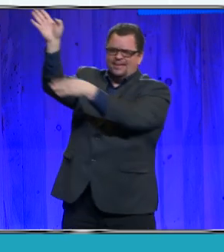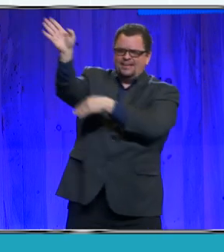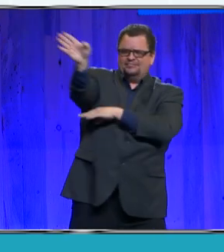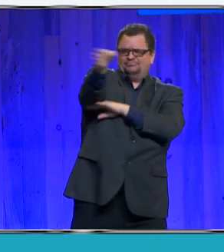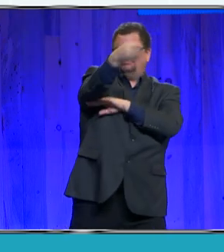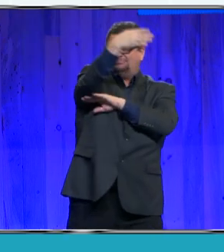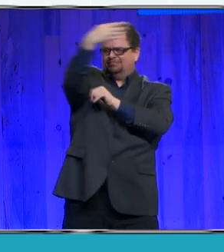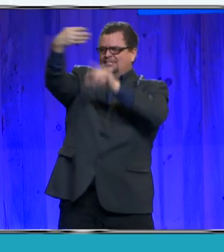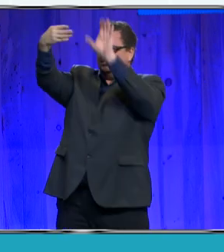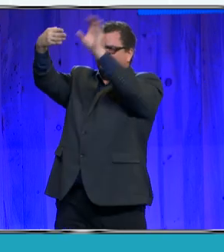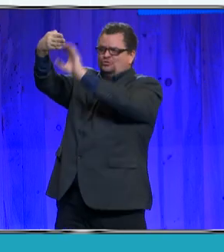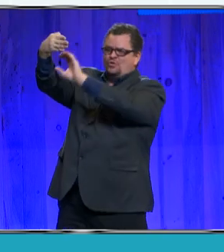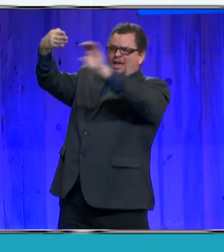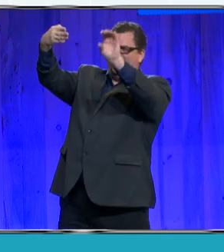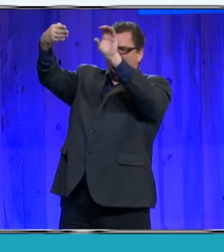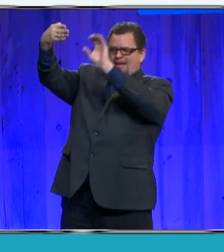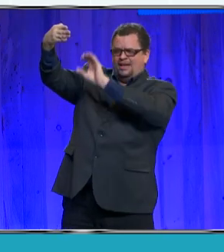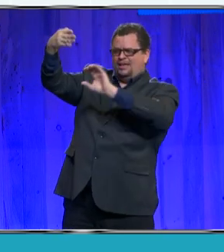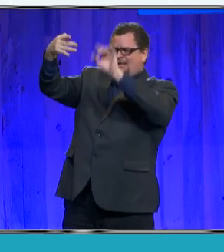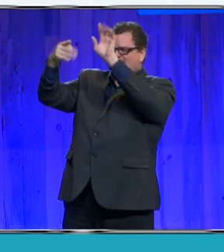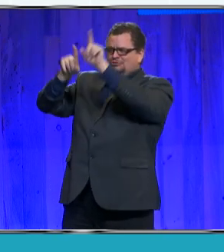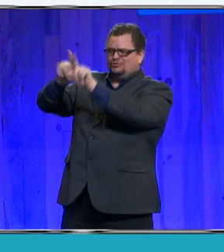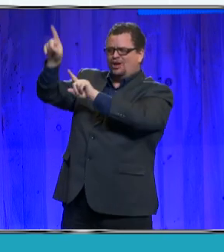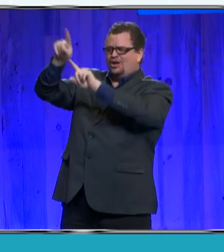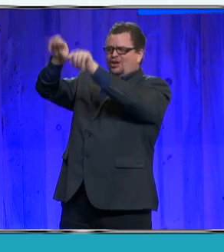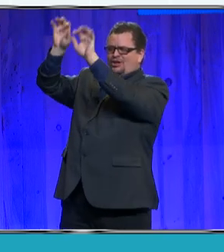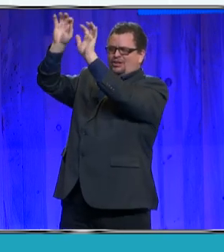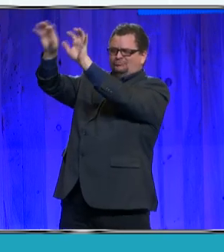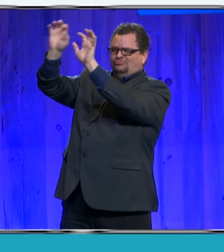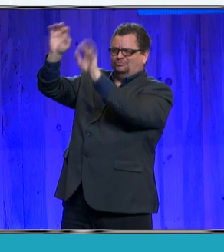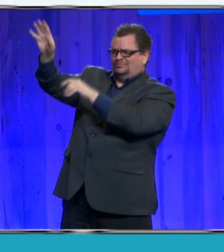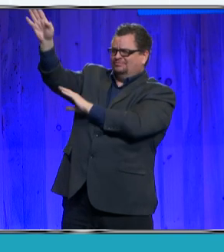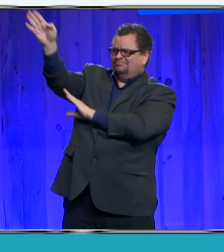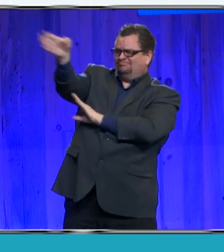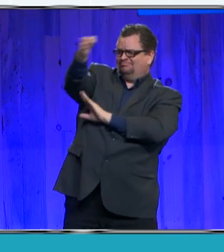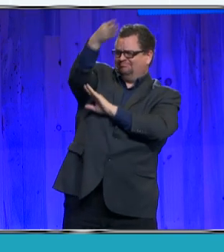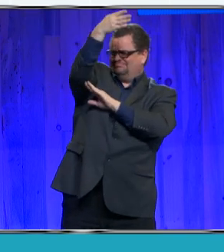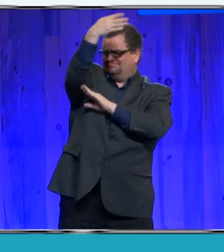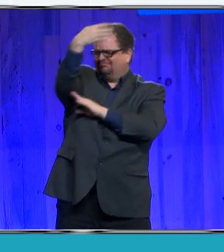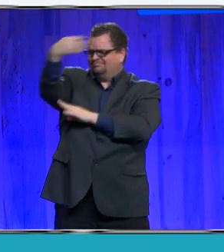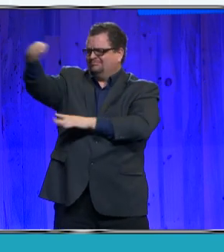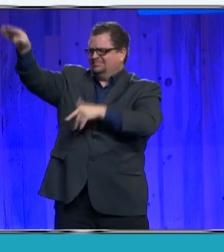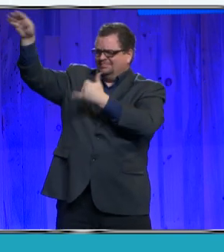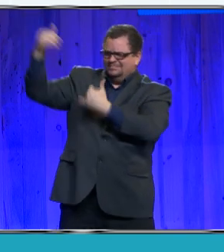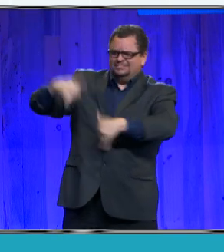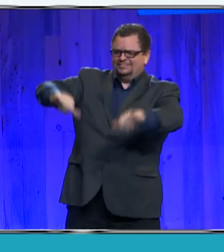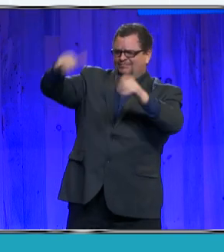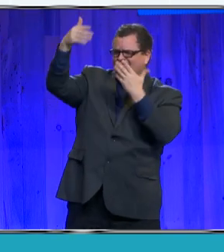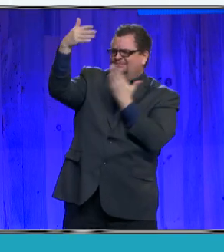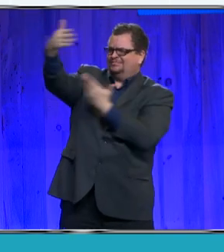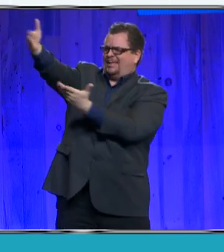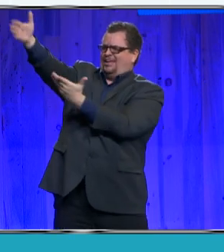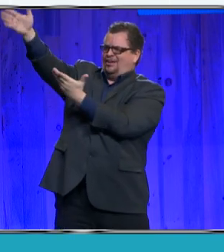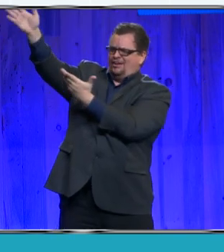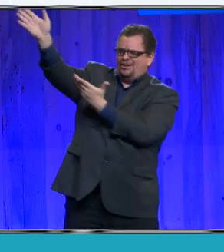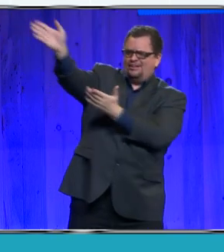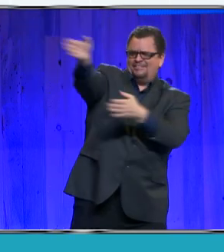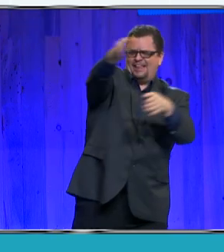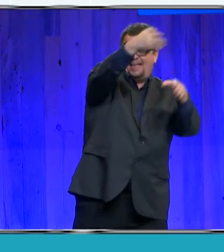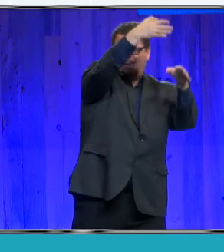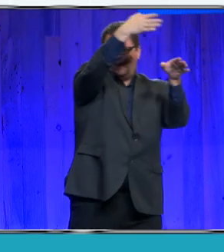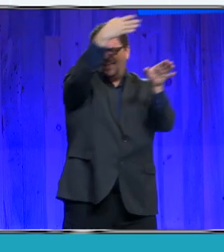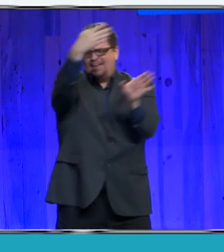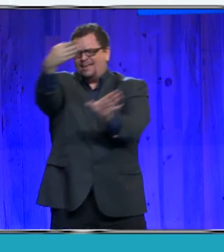star-spangled banner yet wave